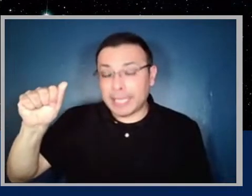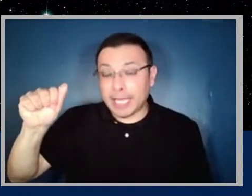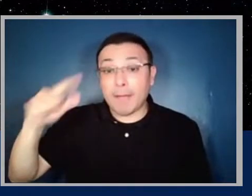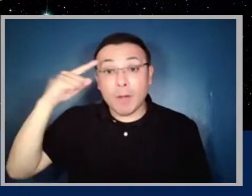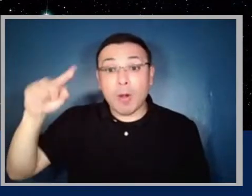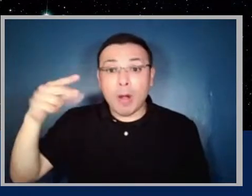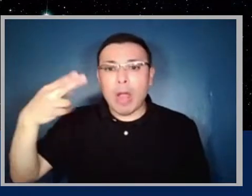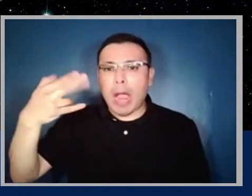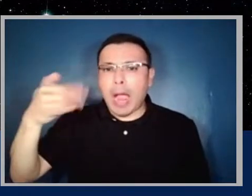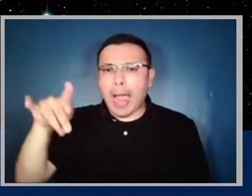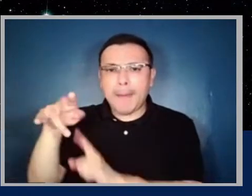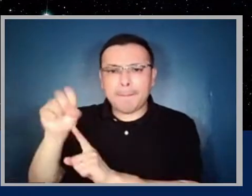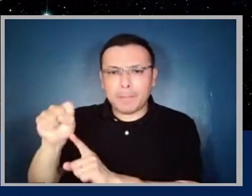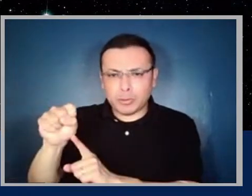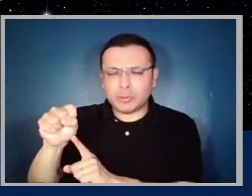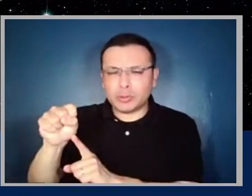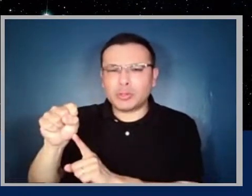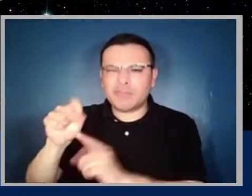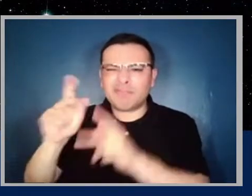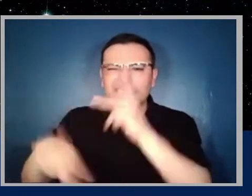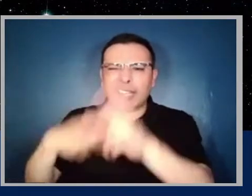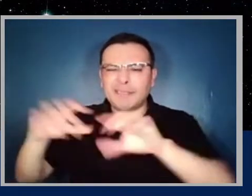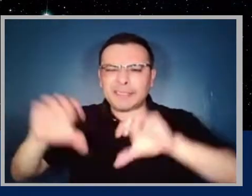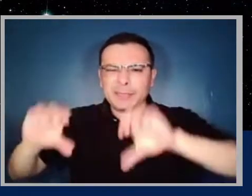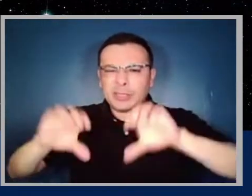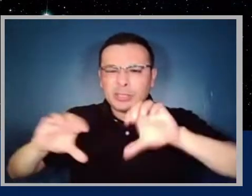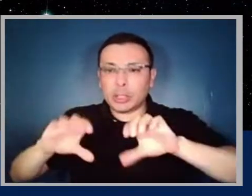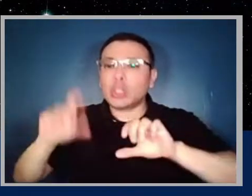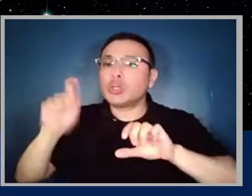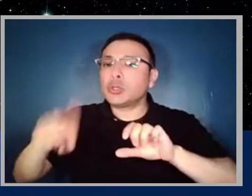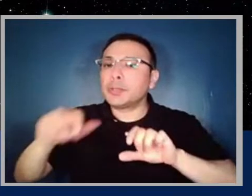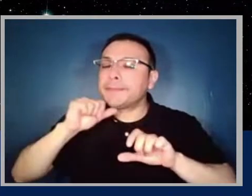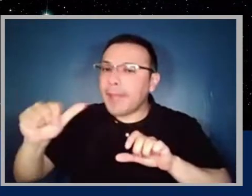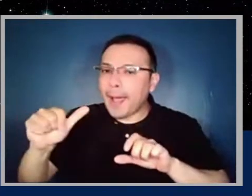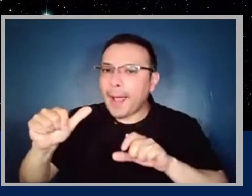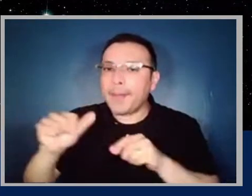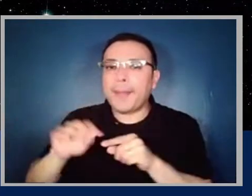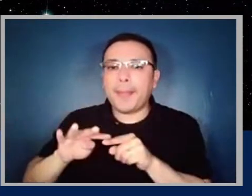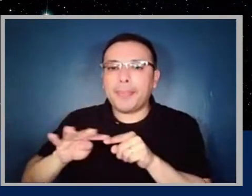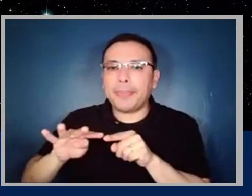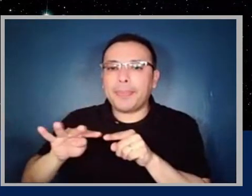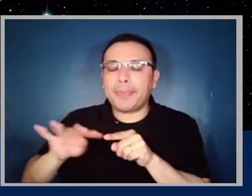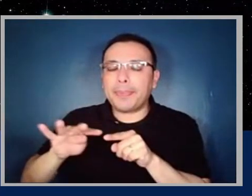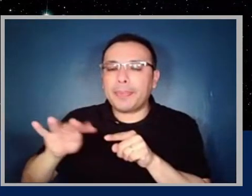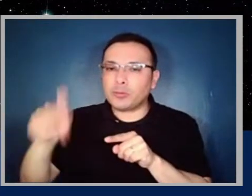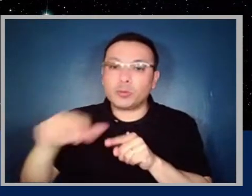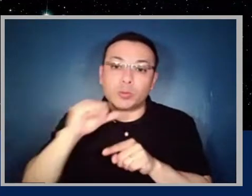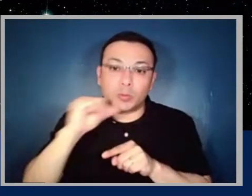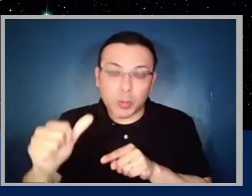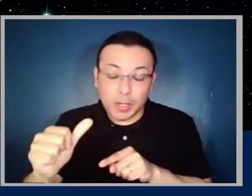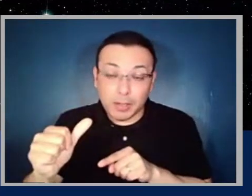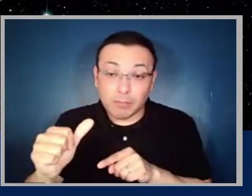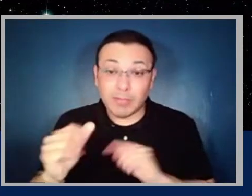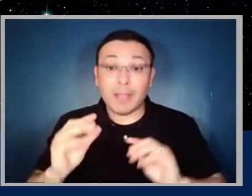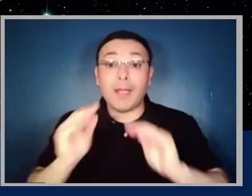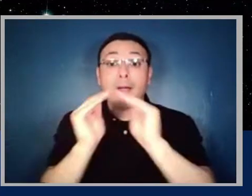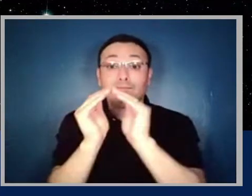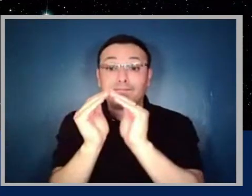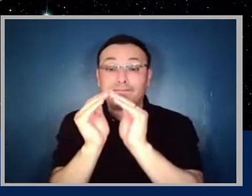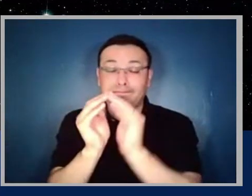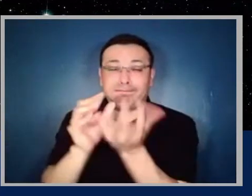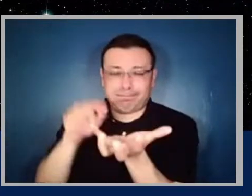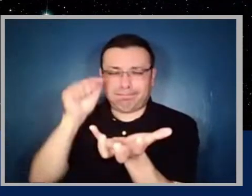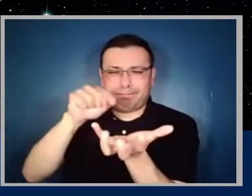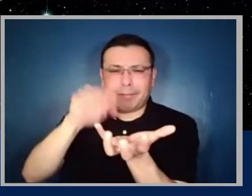expect hypers to be leaking. That would be a contingency scenario. The vehicle has so many fault tolerance